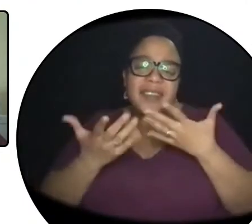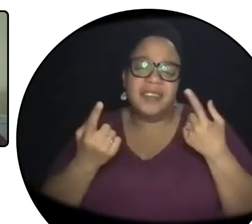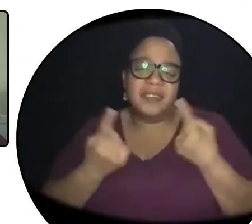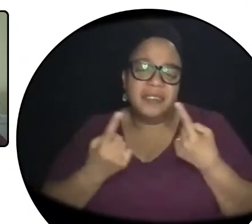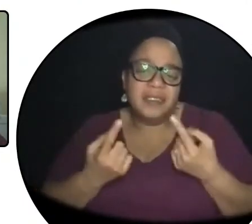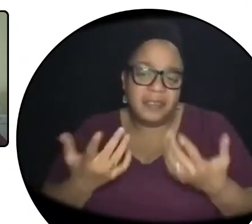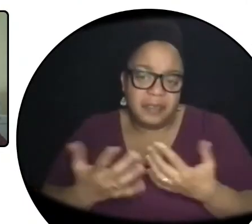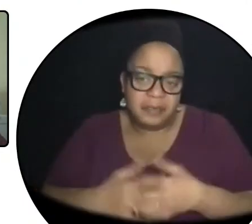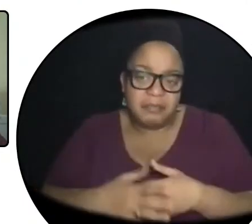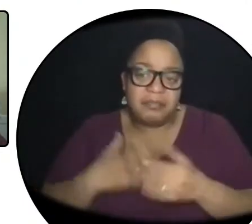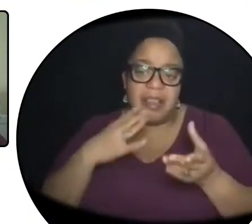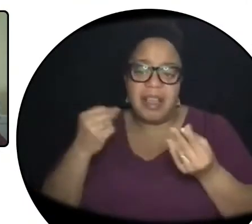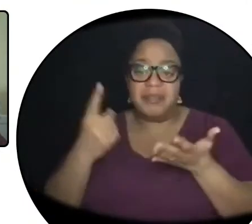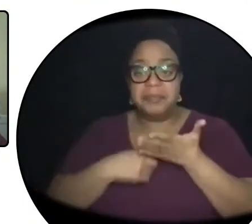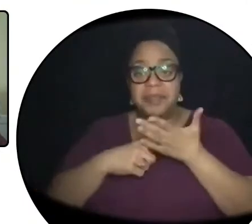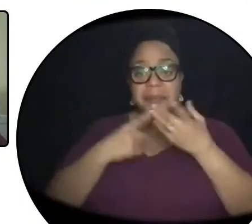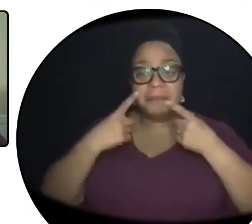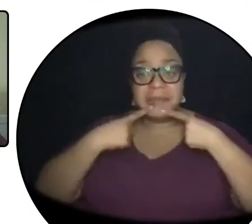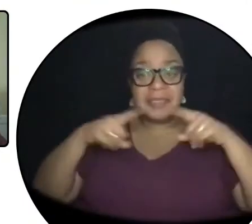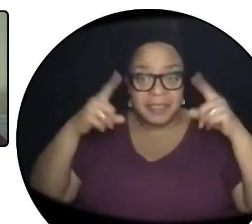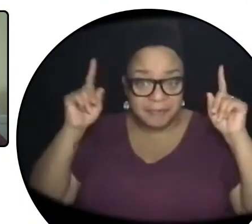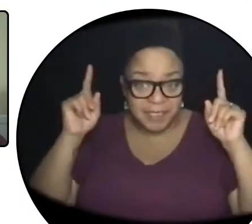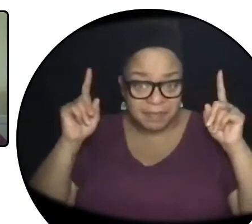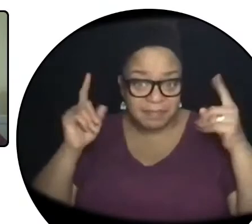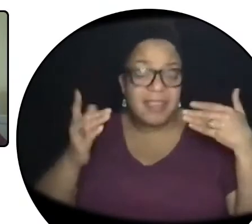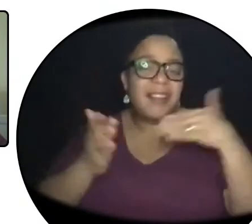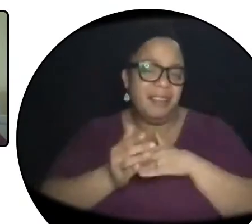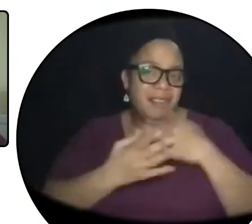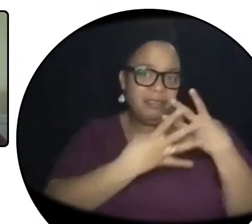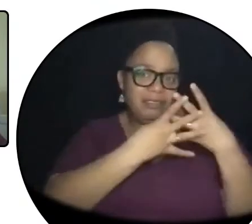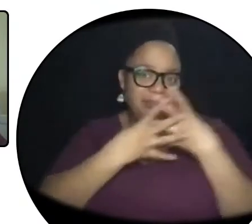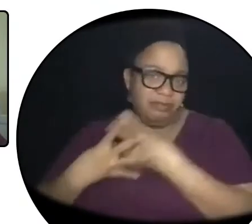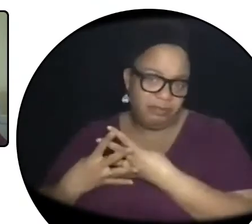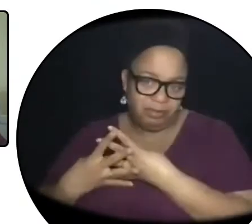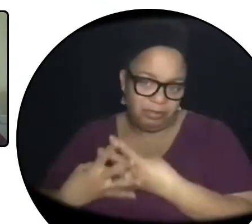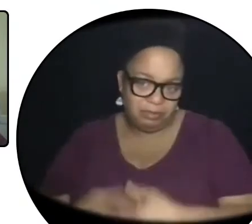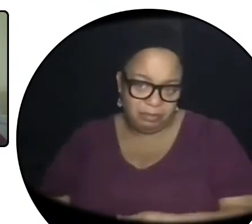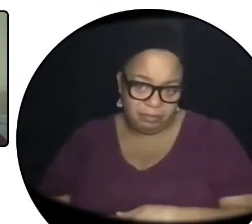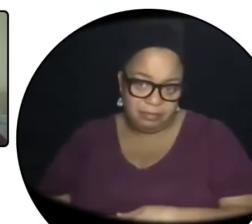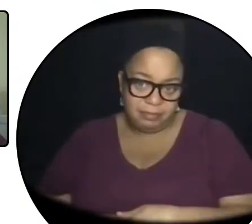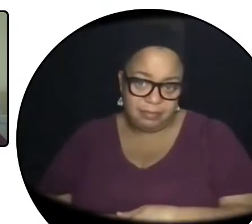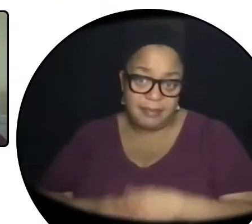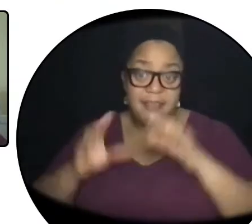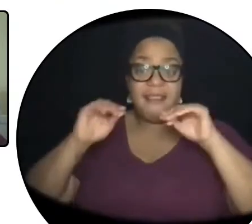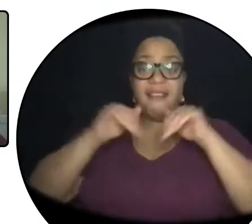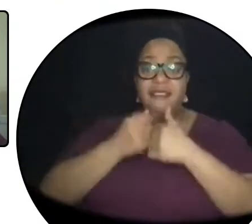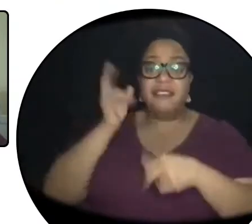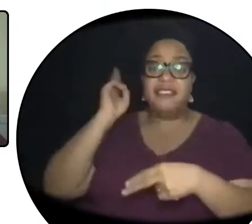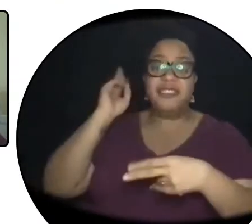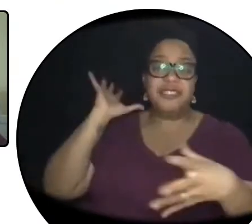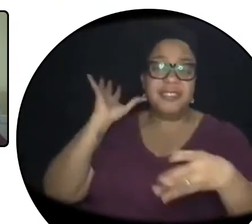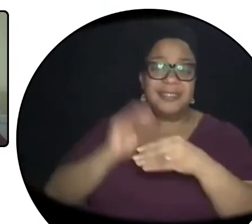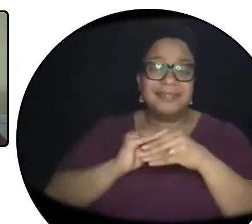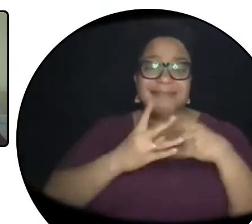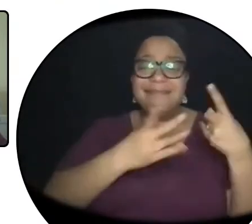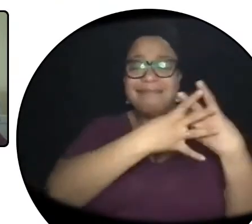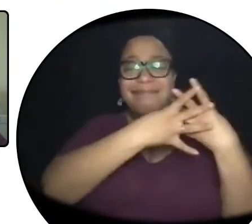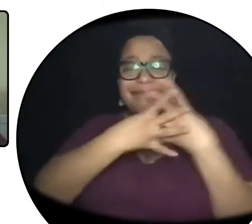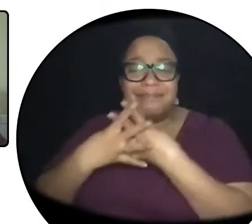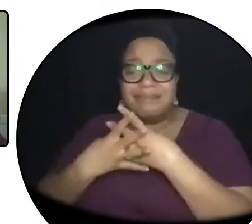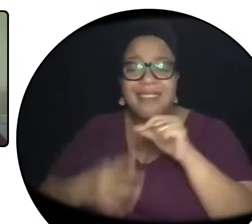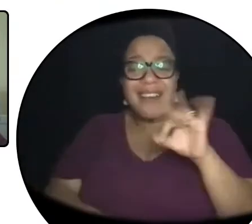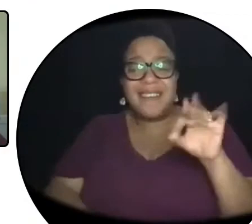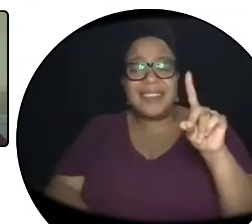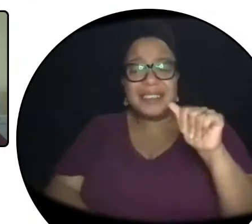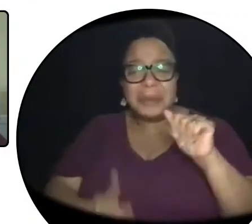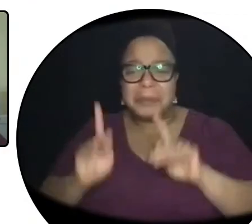and helped to create the conditions for mass incarceration. It's a great book. And then